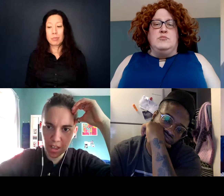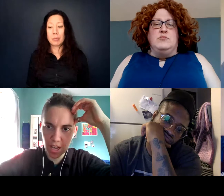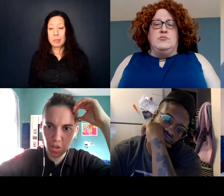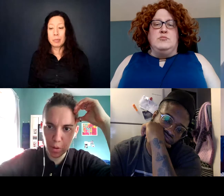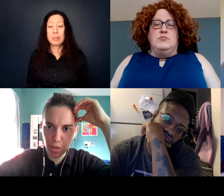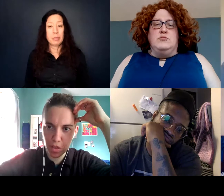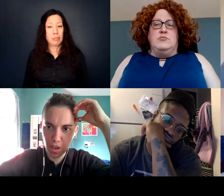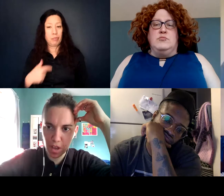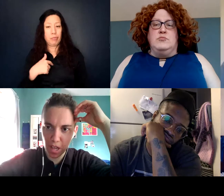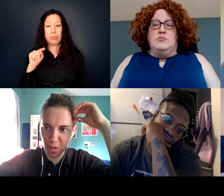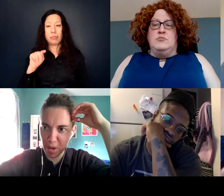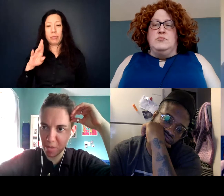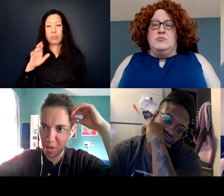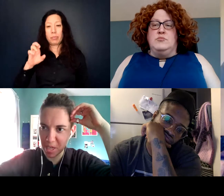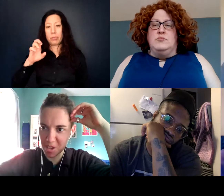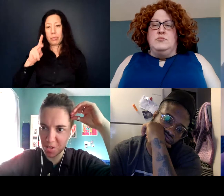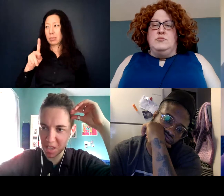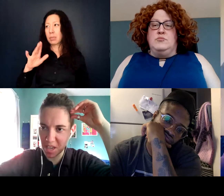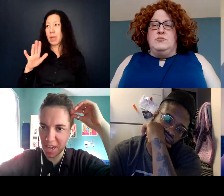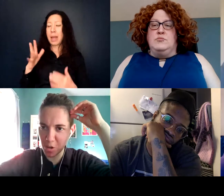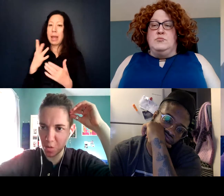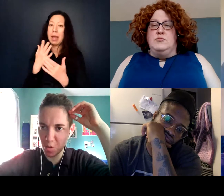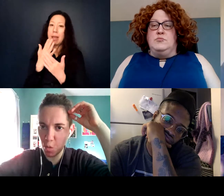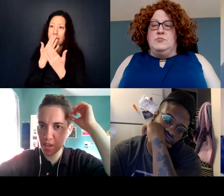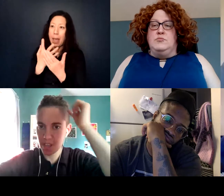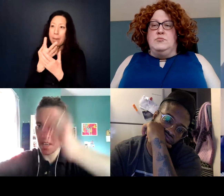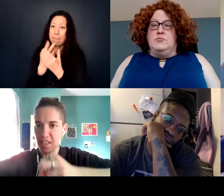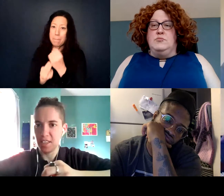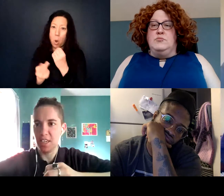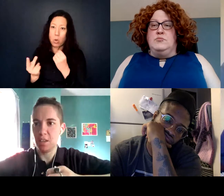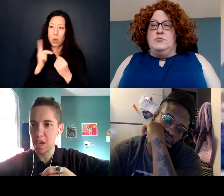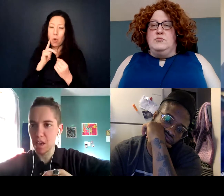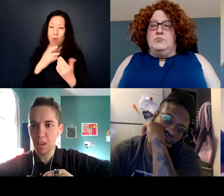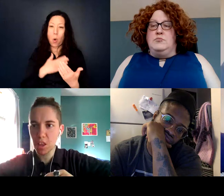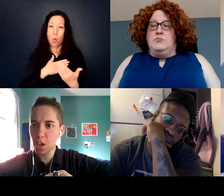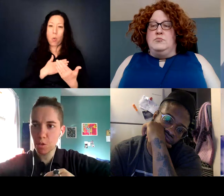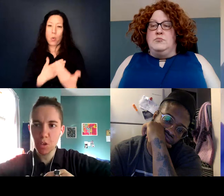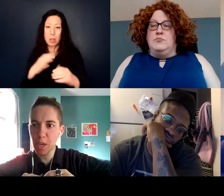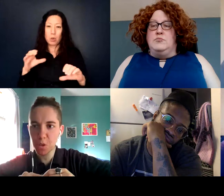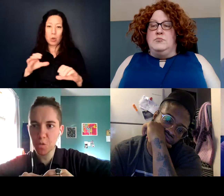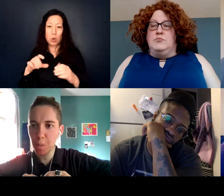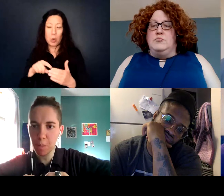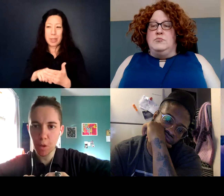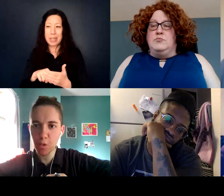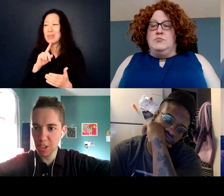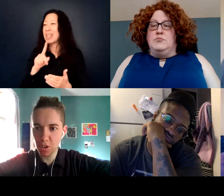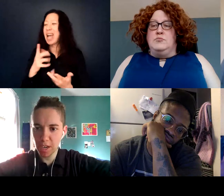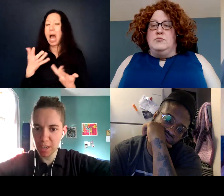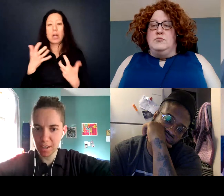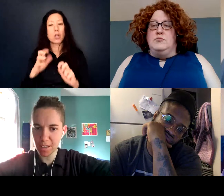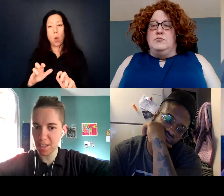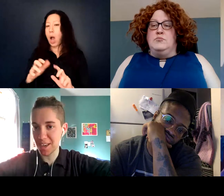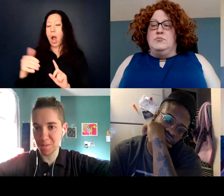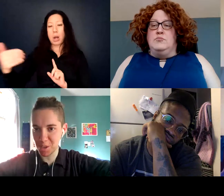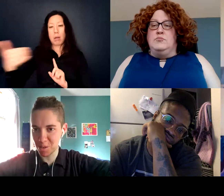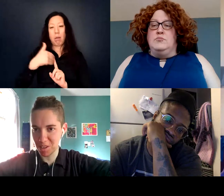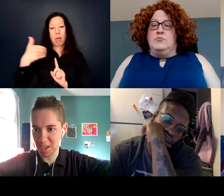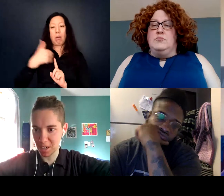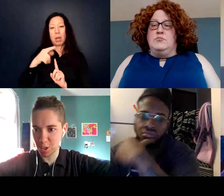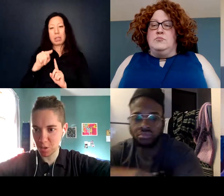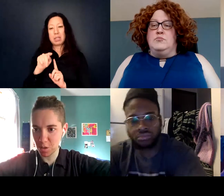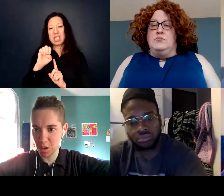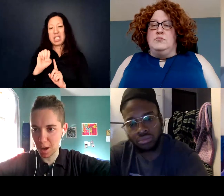This is Track. Thank you both a lot for being willing to do this. I don't want the TEC to be the go-to place for people who need training, because that's